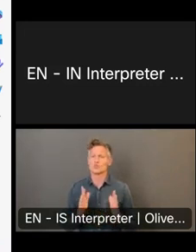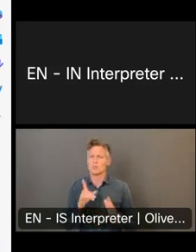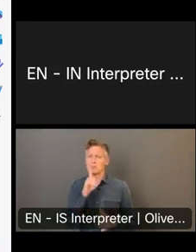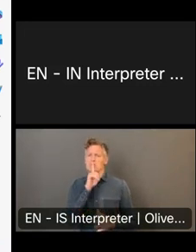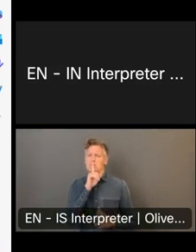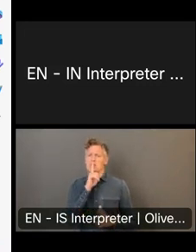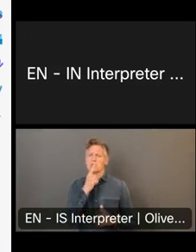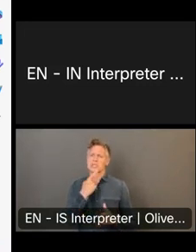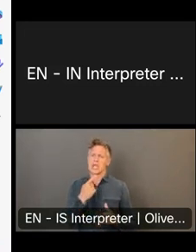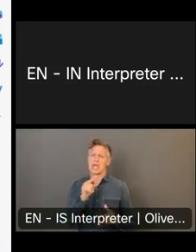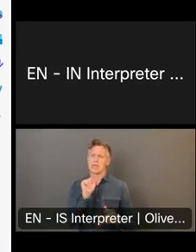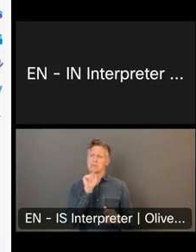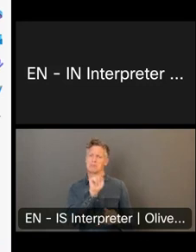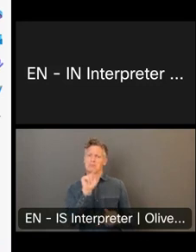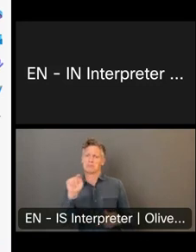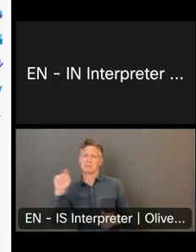that